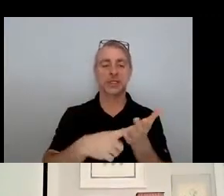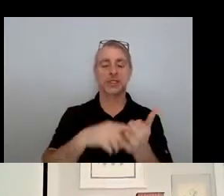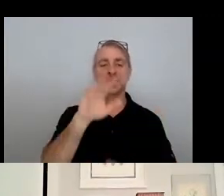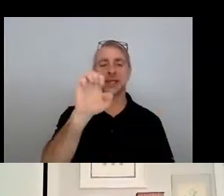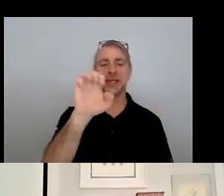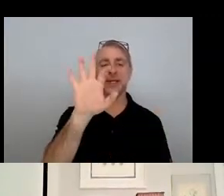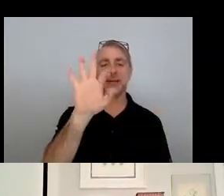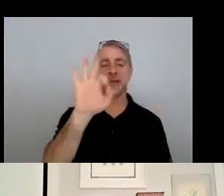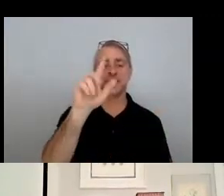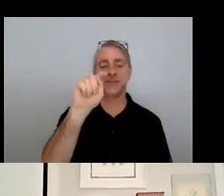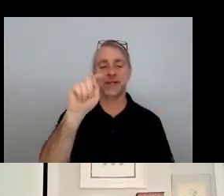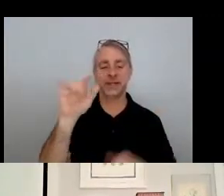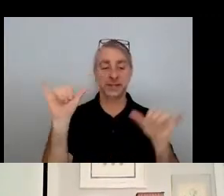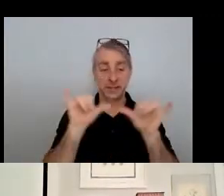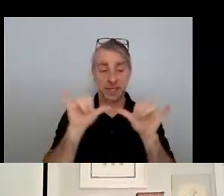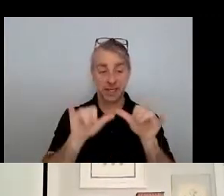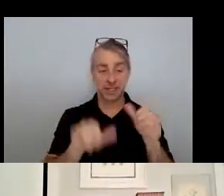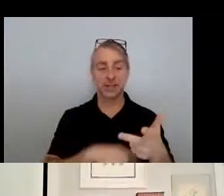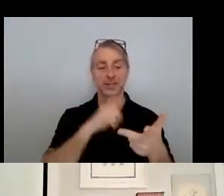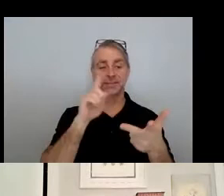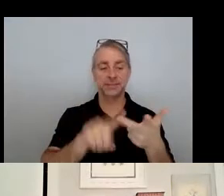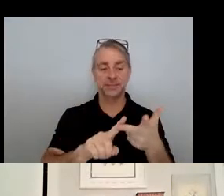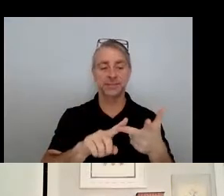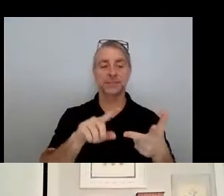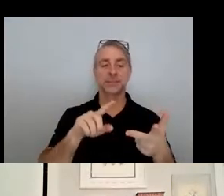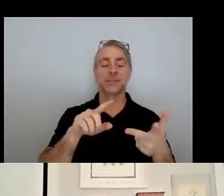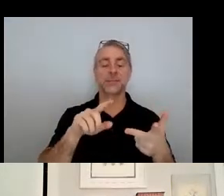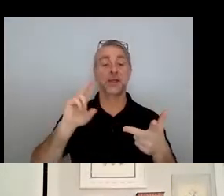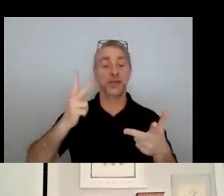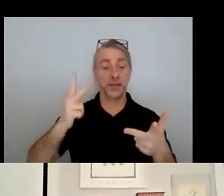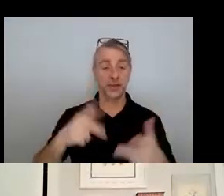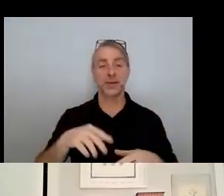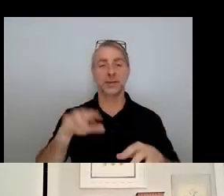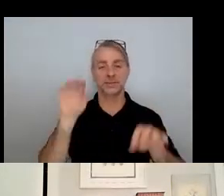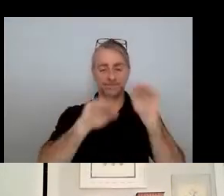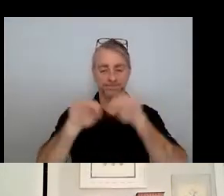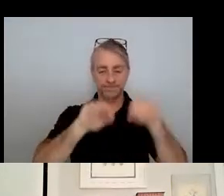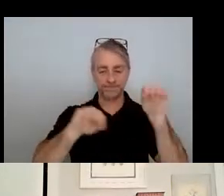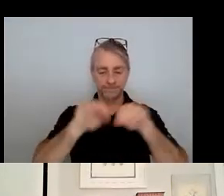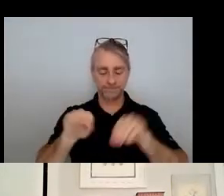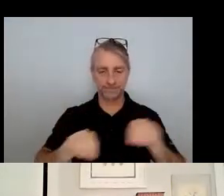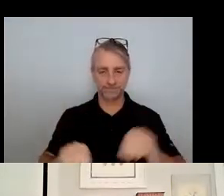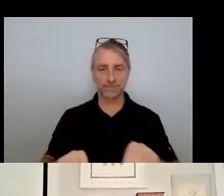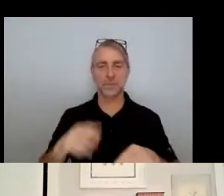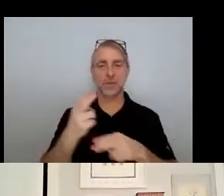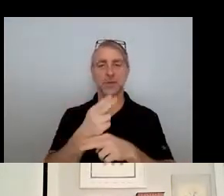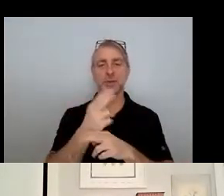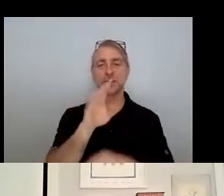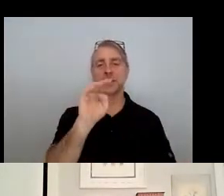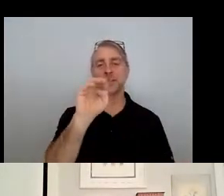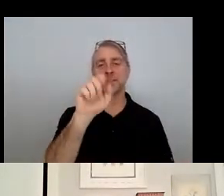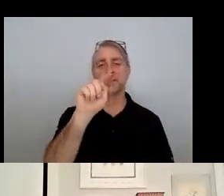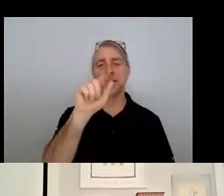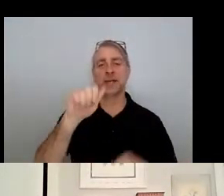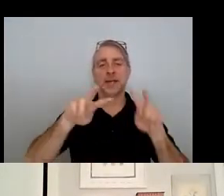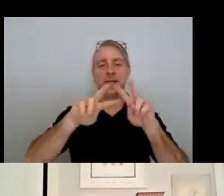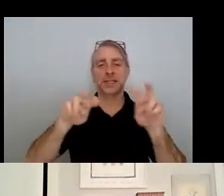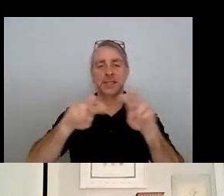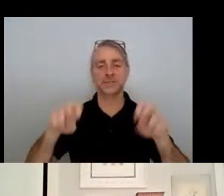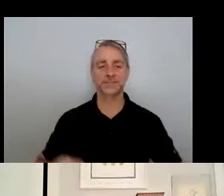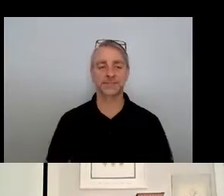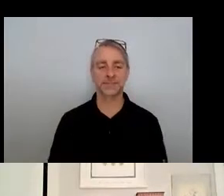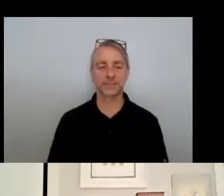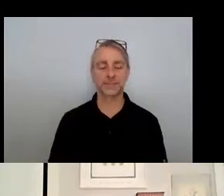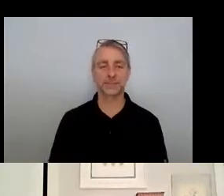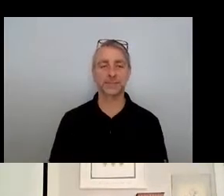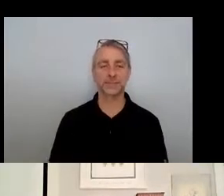about synthesizing effect sizes using meta-analysis. So I will go ahead and get started. So my goals